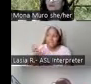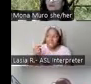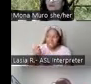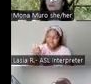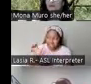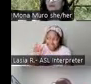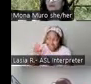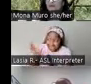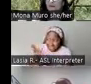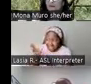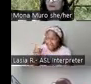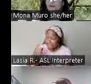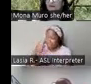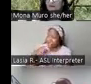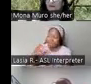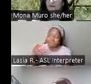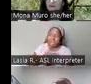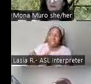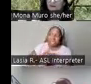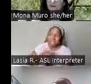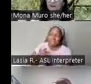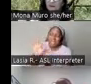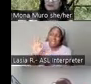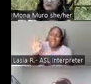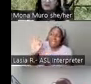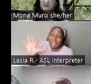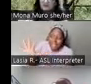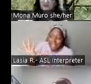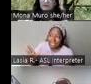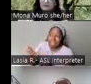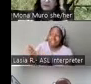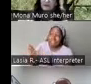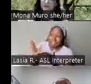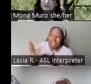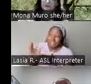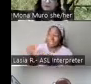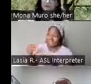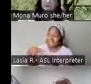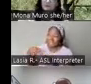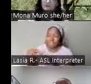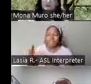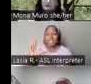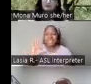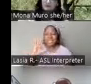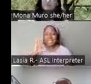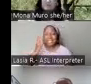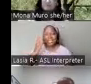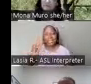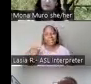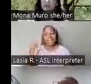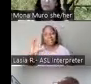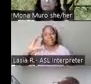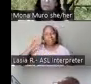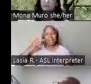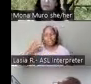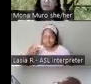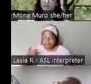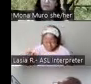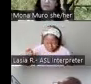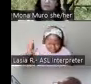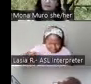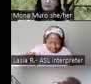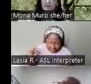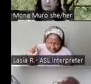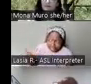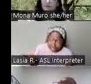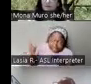seem crazy to even suggest that to a judge, but it seemed crazy back in the day that women would be judges, right? So we